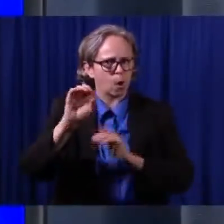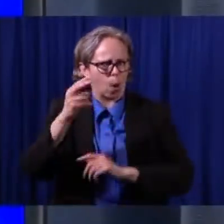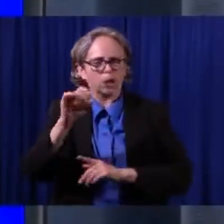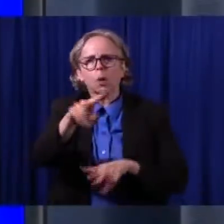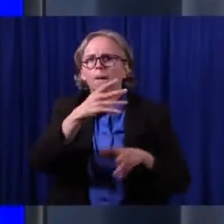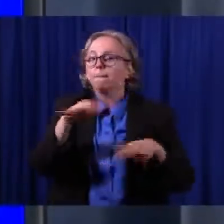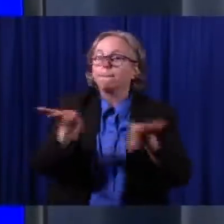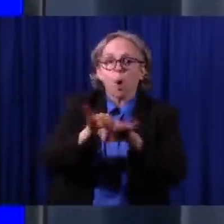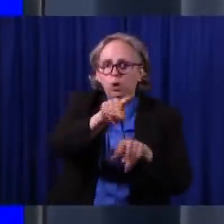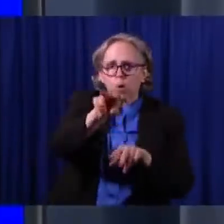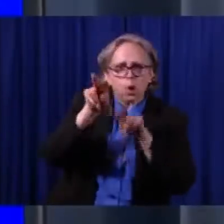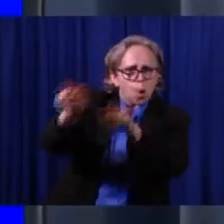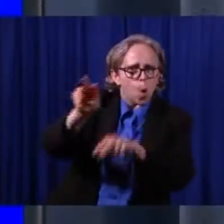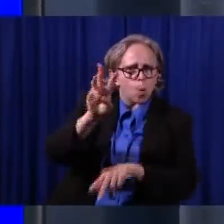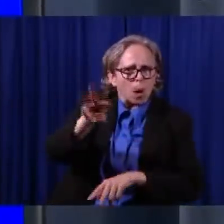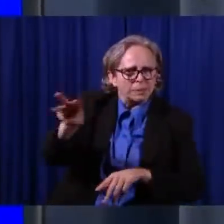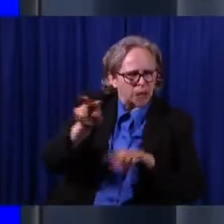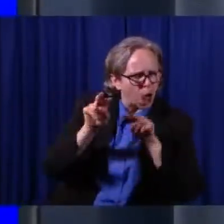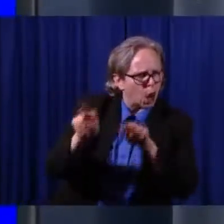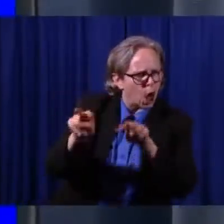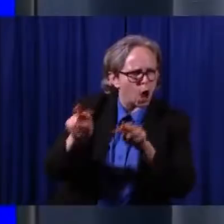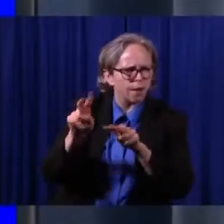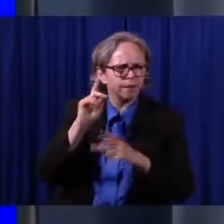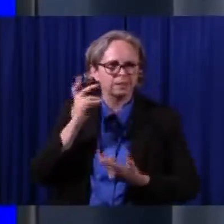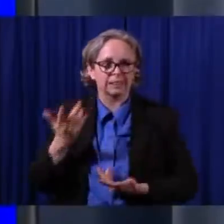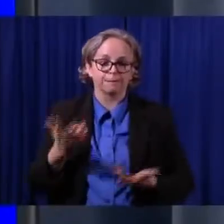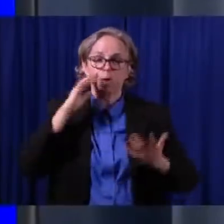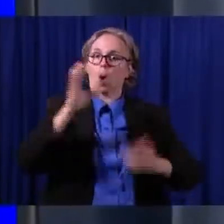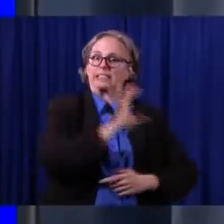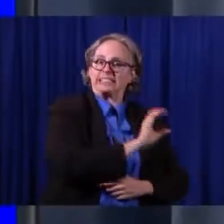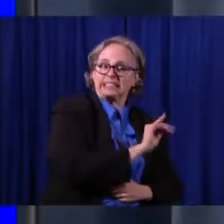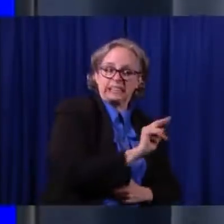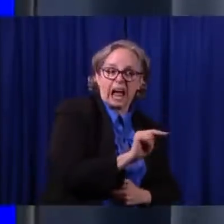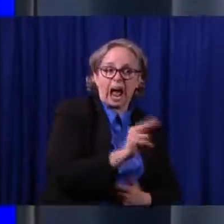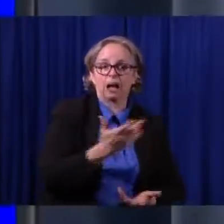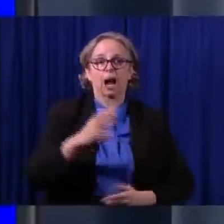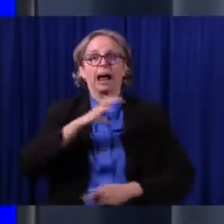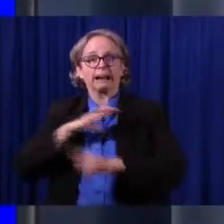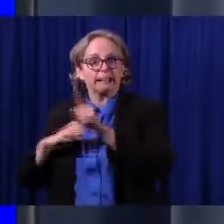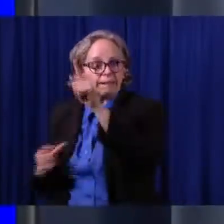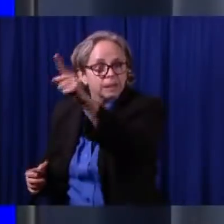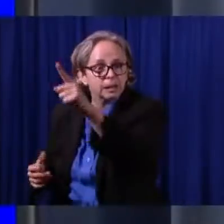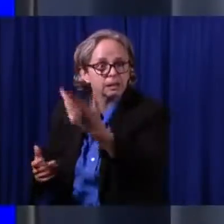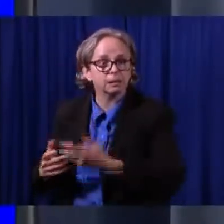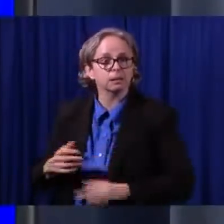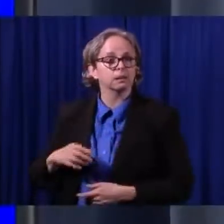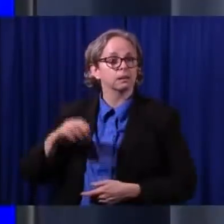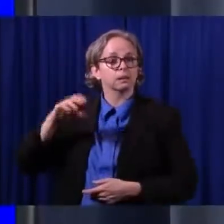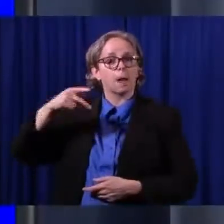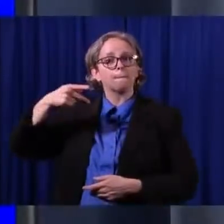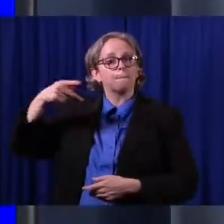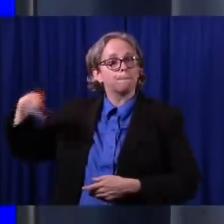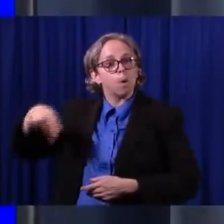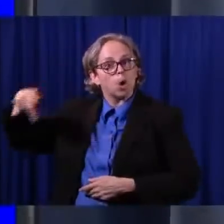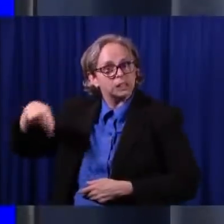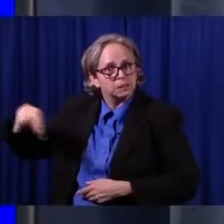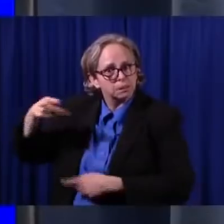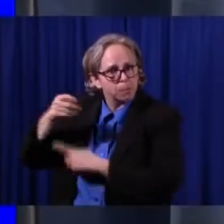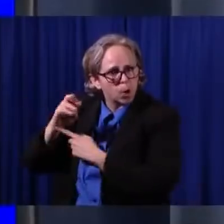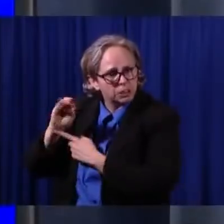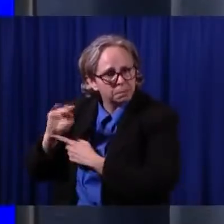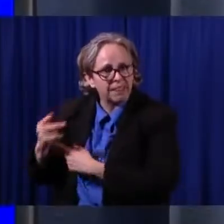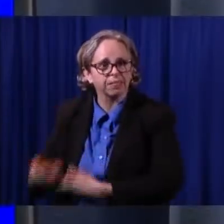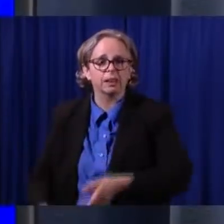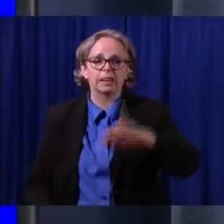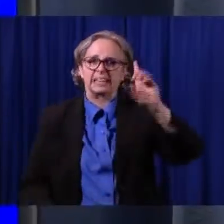more pop-up locations in Cincinnati, in Cleveland, in Portsmouth, Dayton, Xenia,